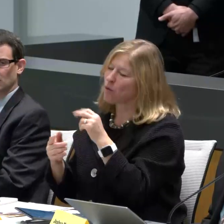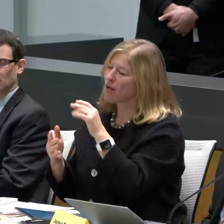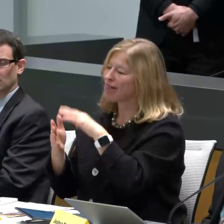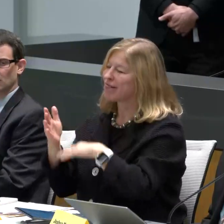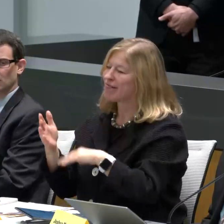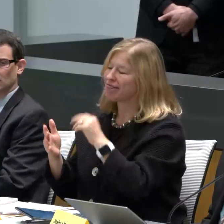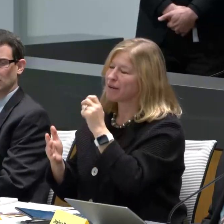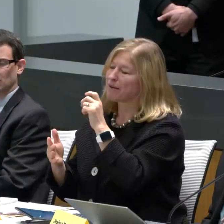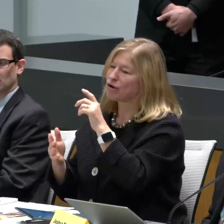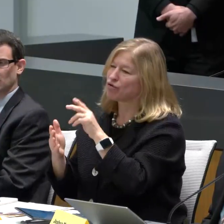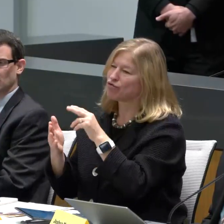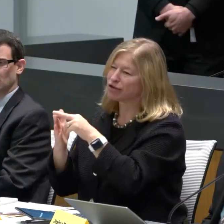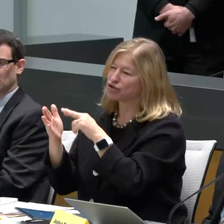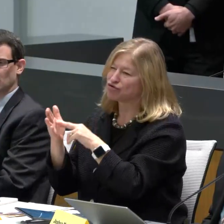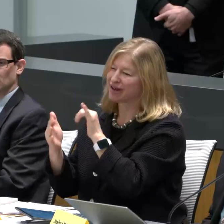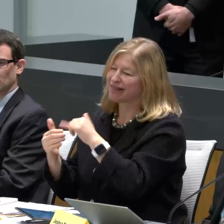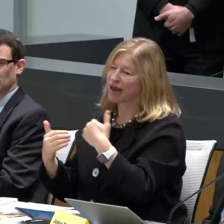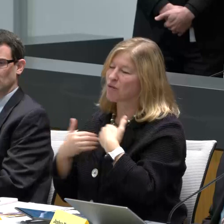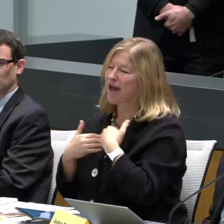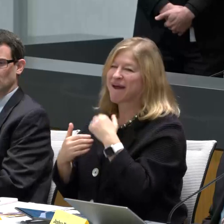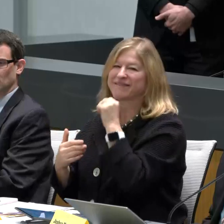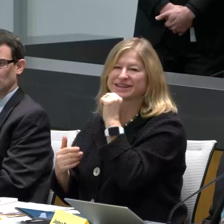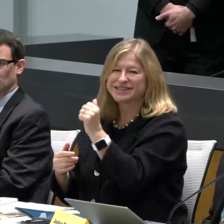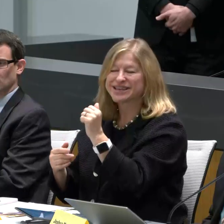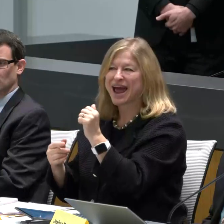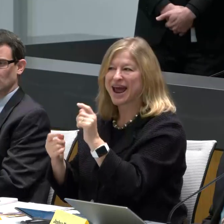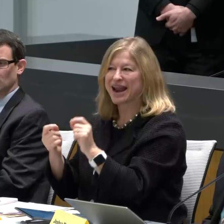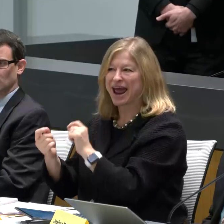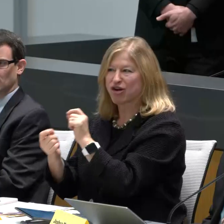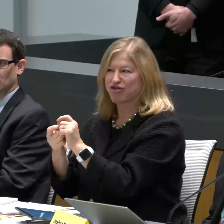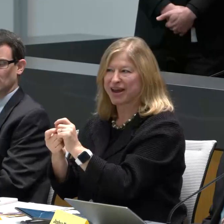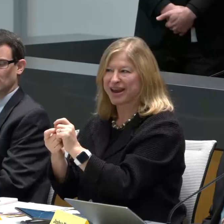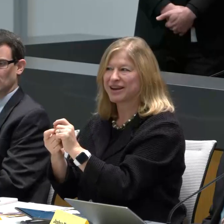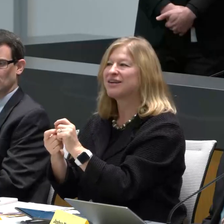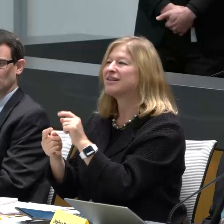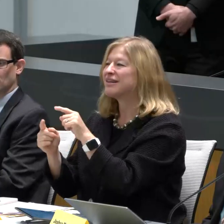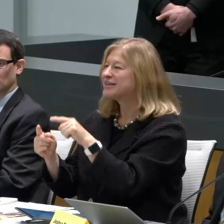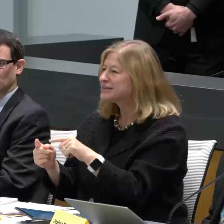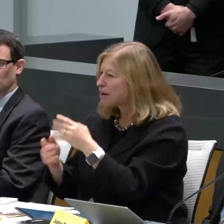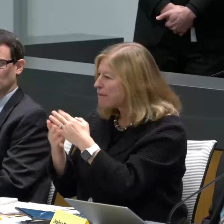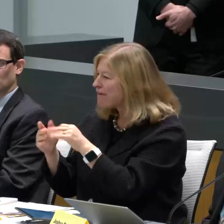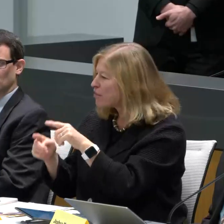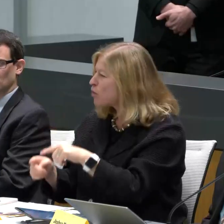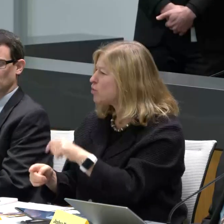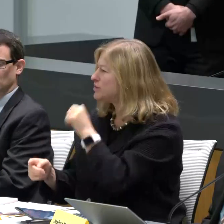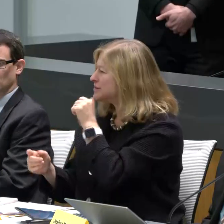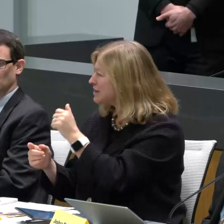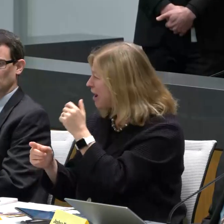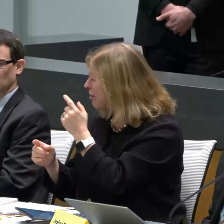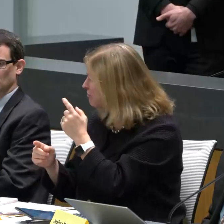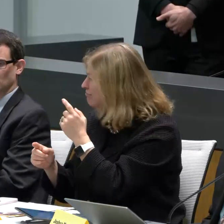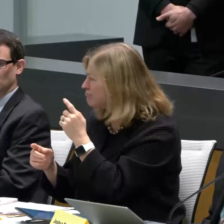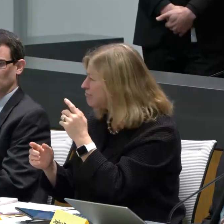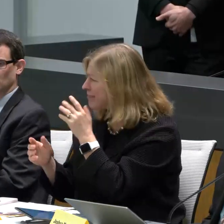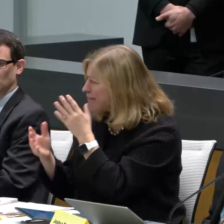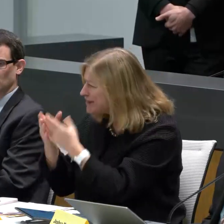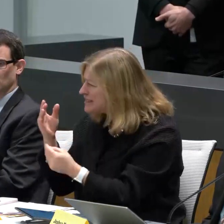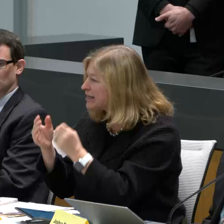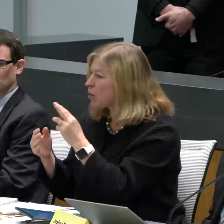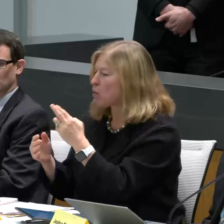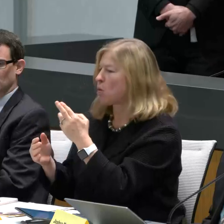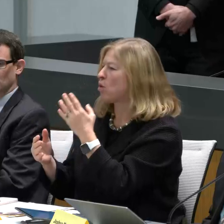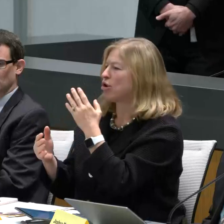us know that the map we have or the information contained within the registry is not accurate. Some